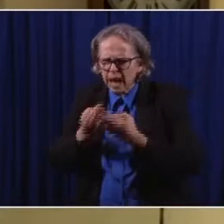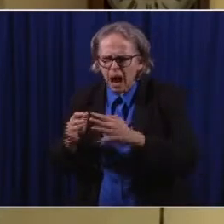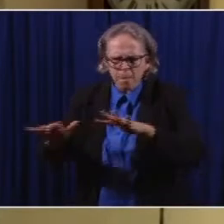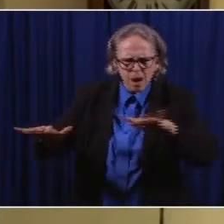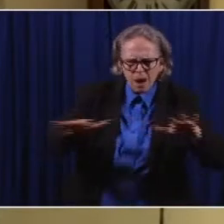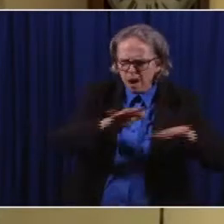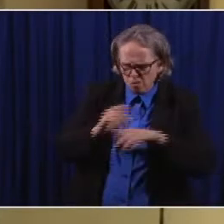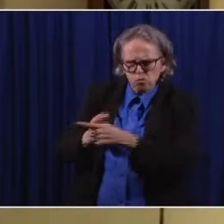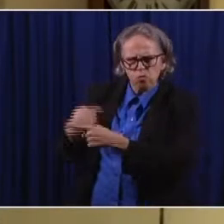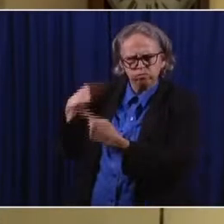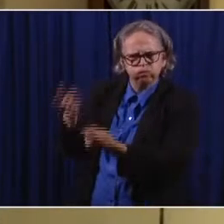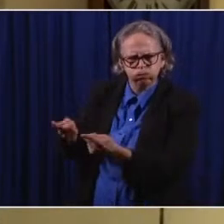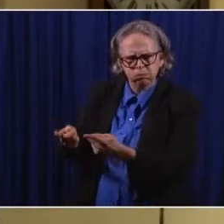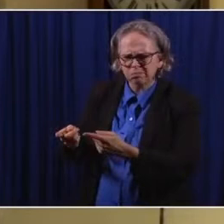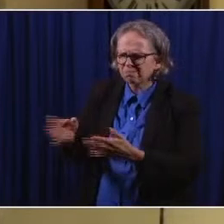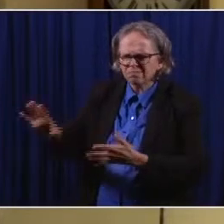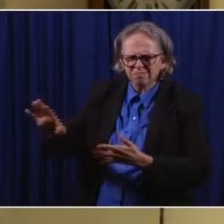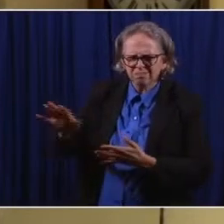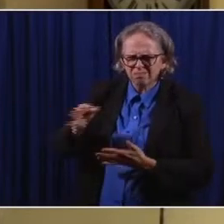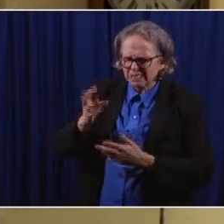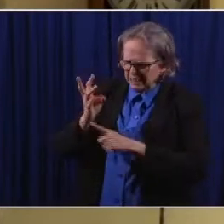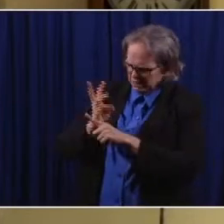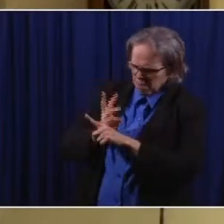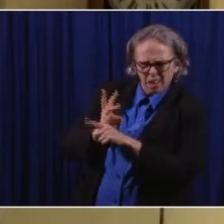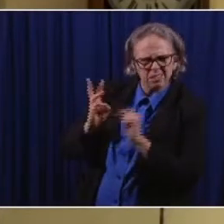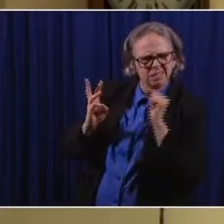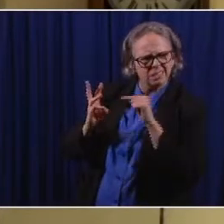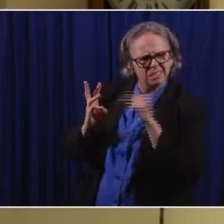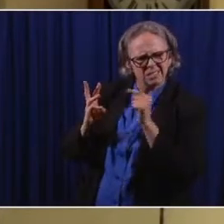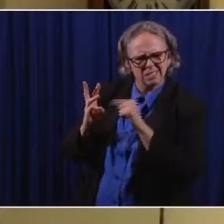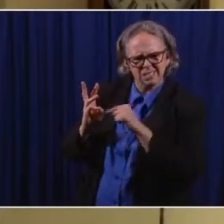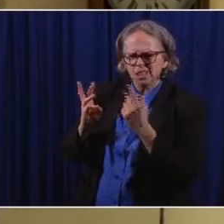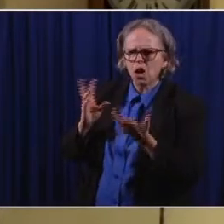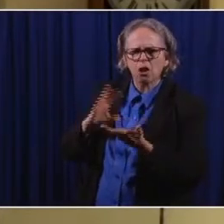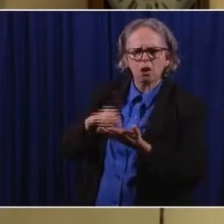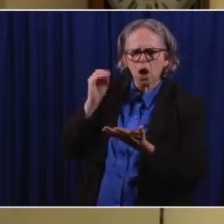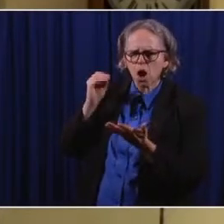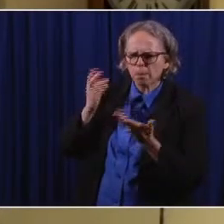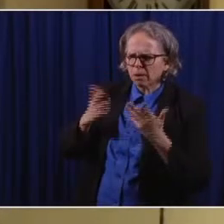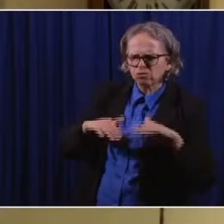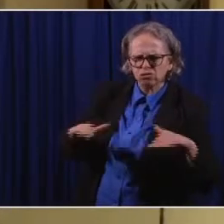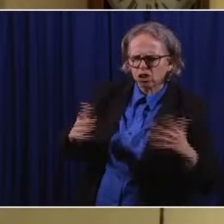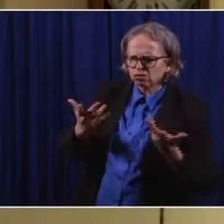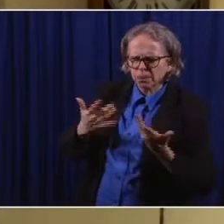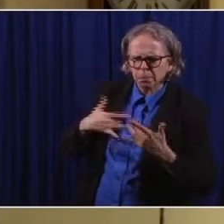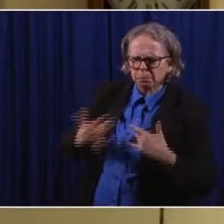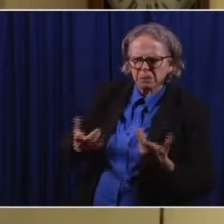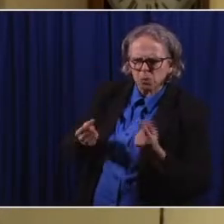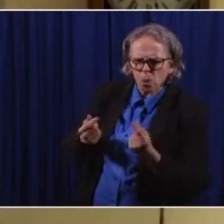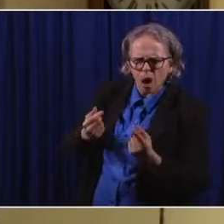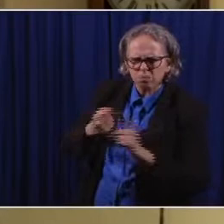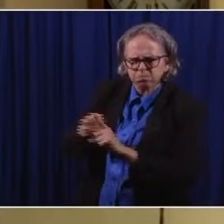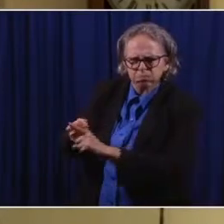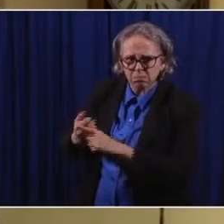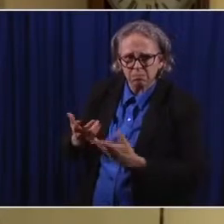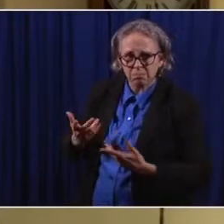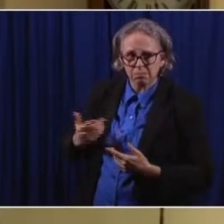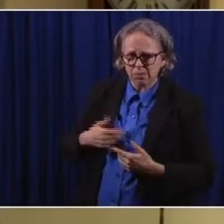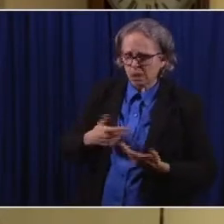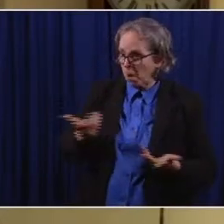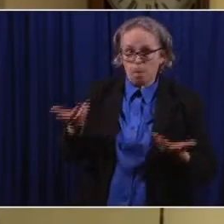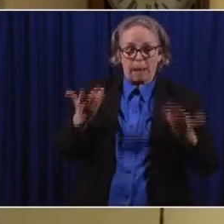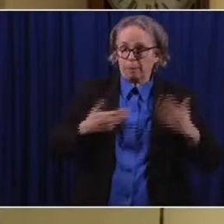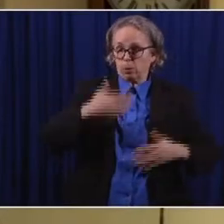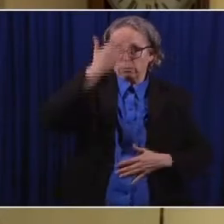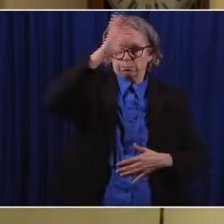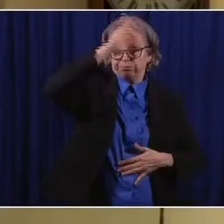What have we learned, and you talked about it a little bit, but what else have we learned about children during this period of time, or maybe what don't we know? Well,